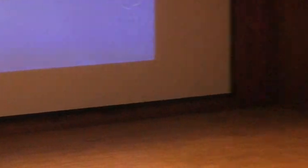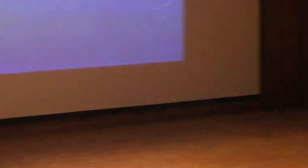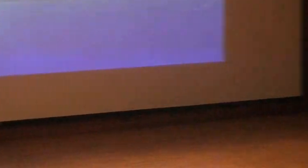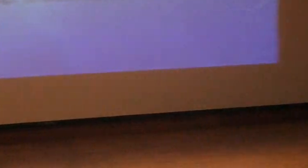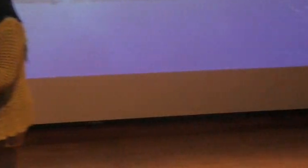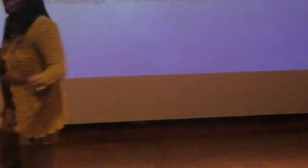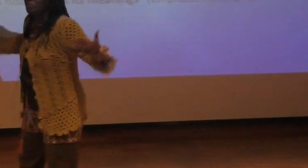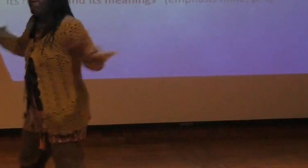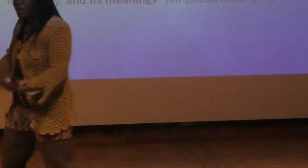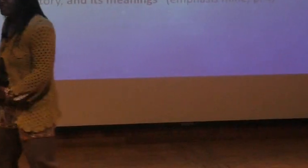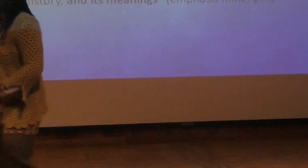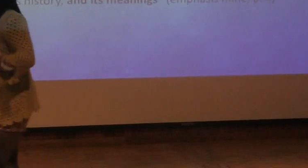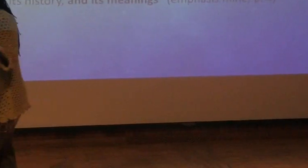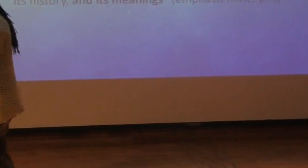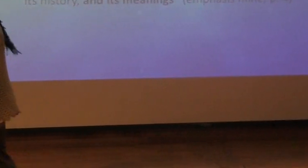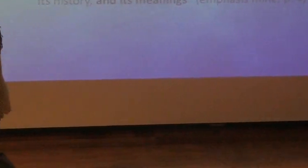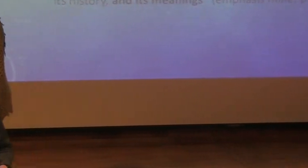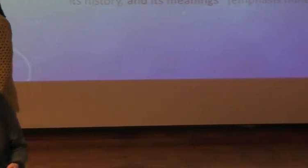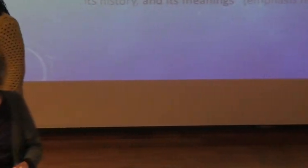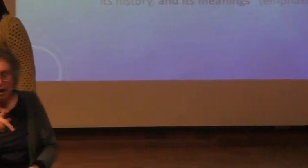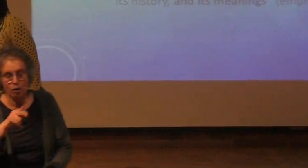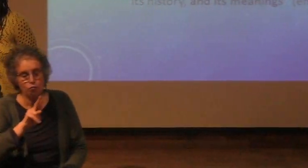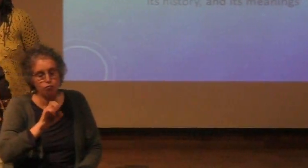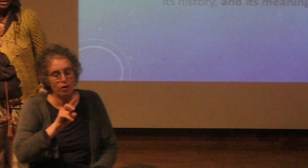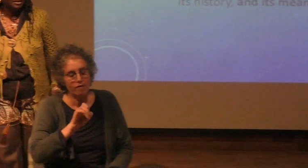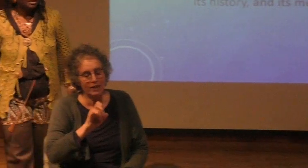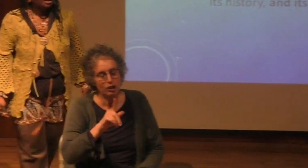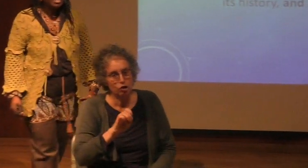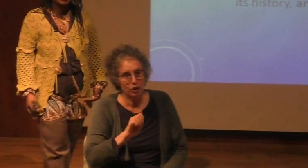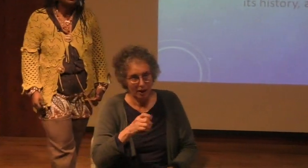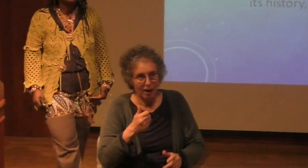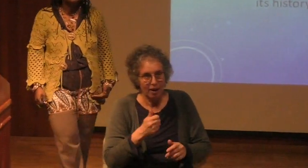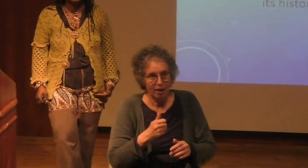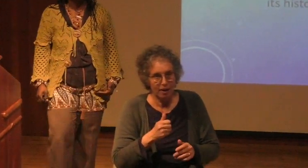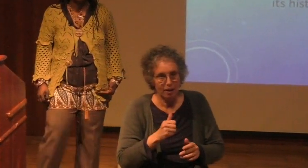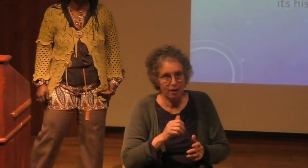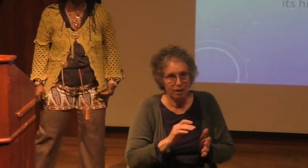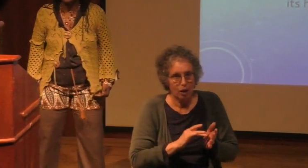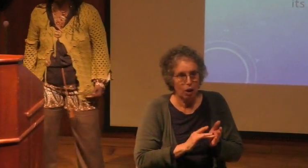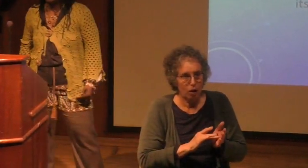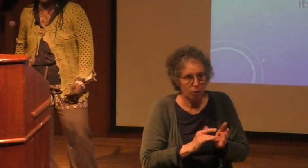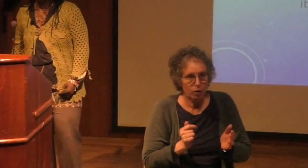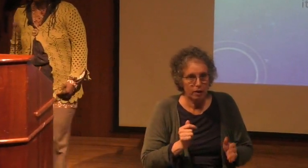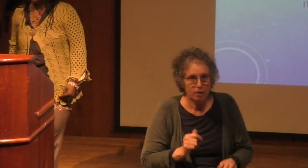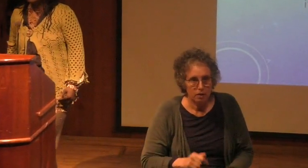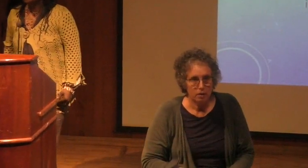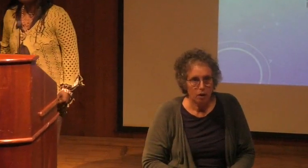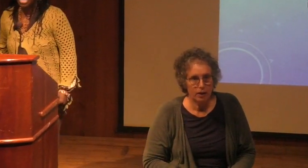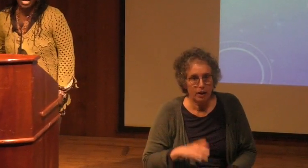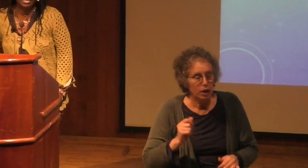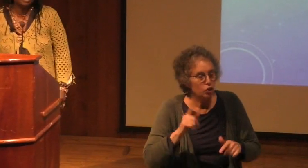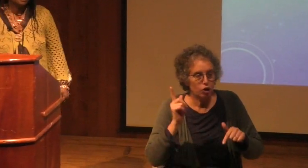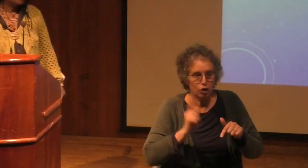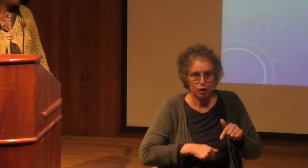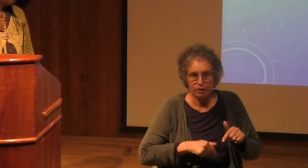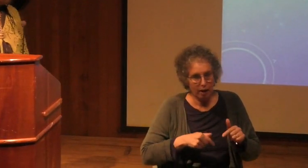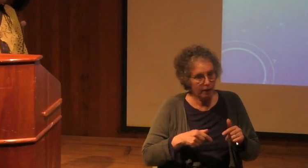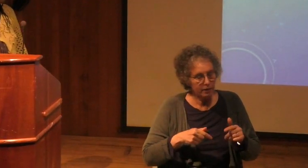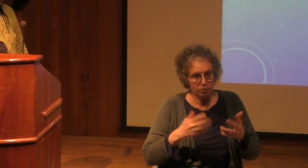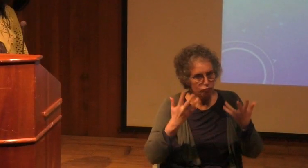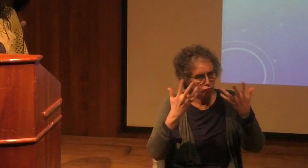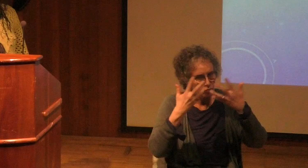She left the wealth and the privilege and all that she had because she could not reconcile that in her mind.